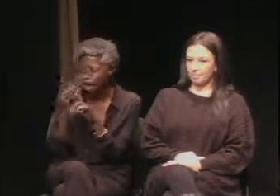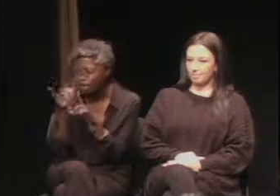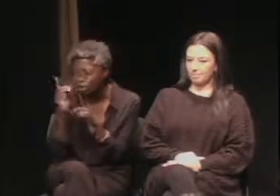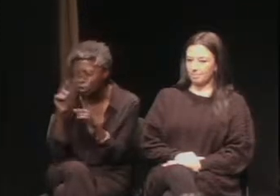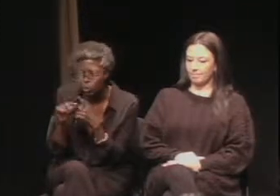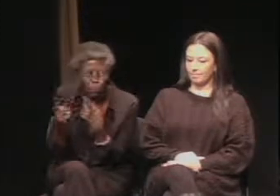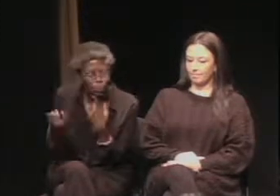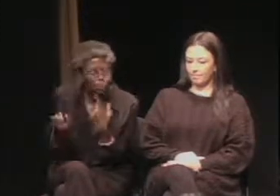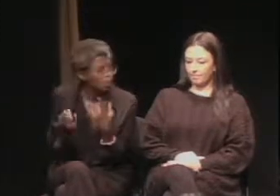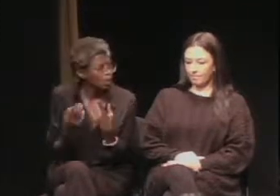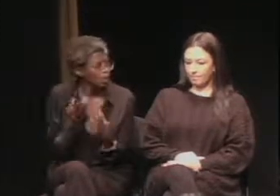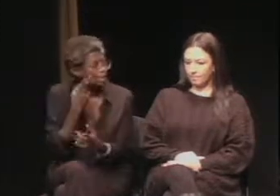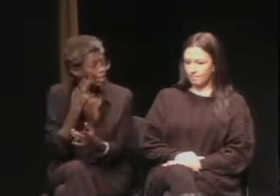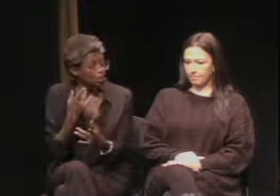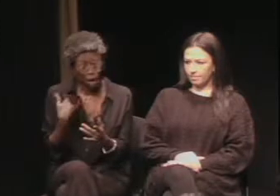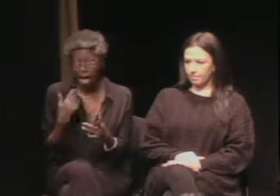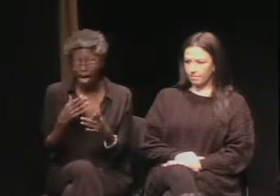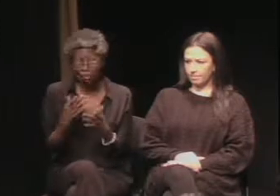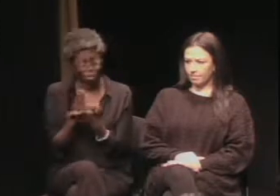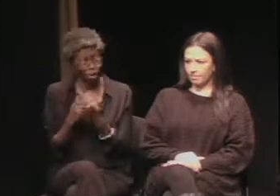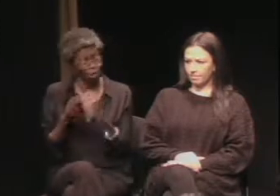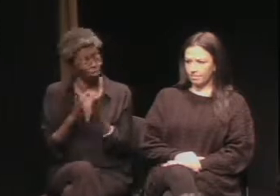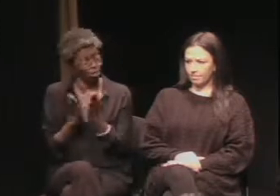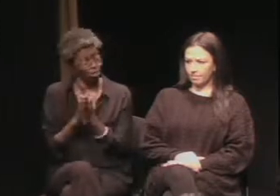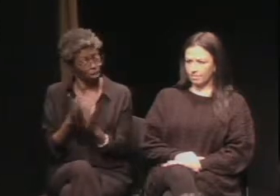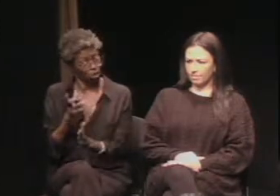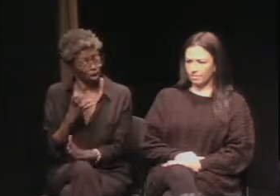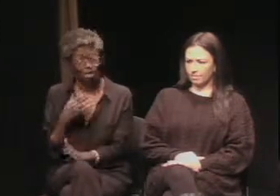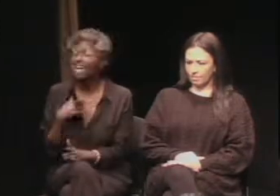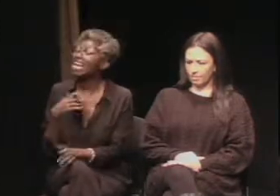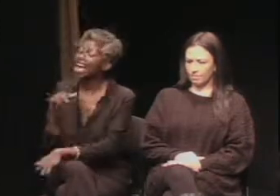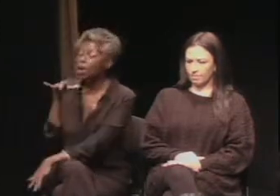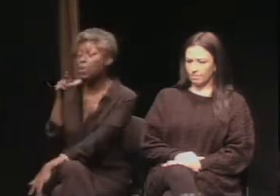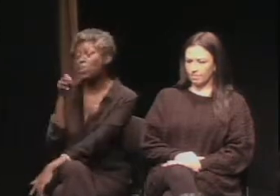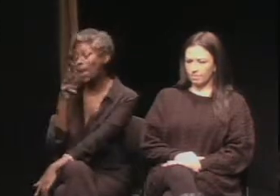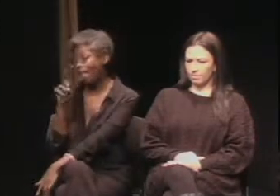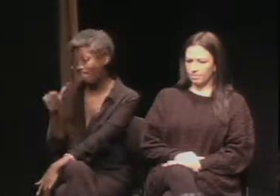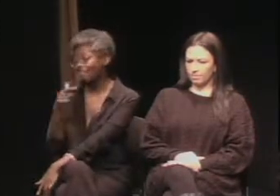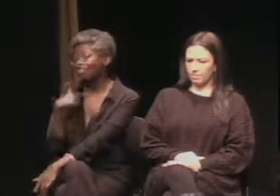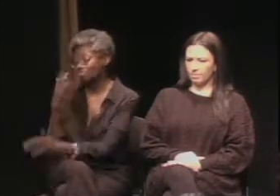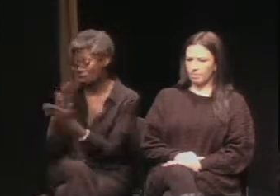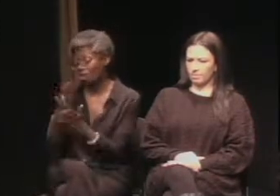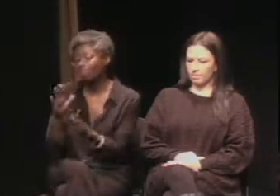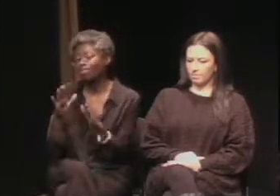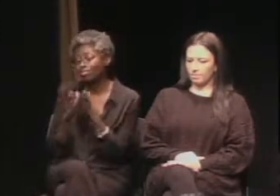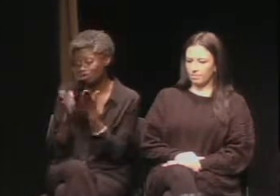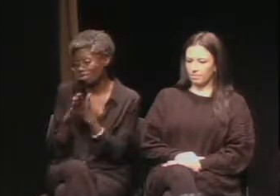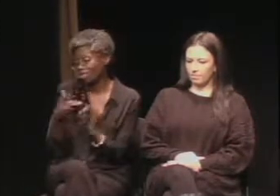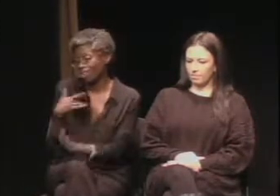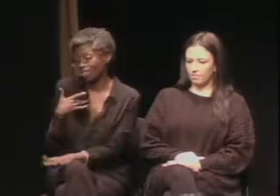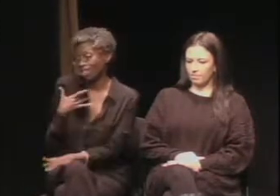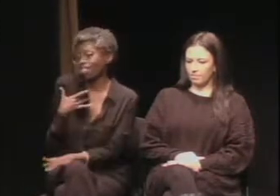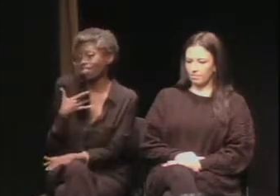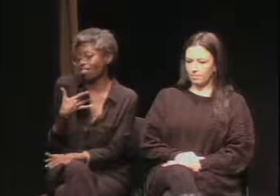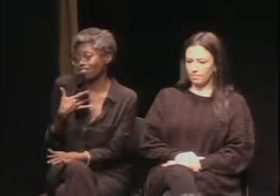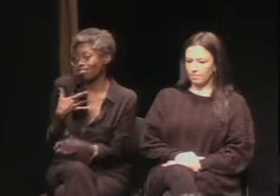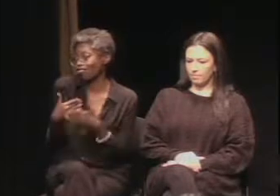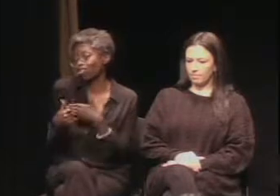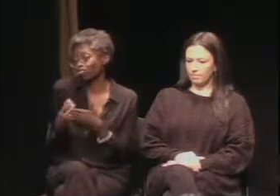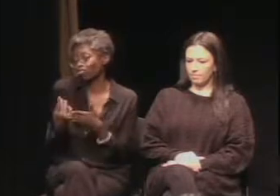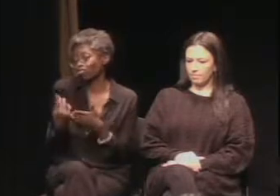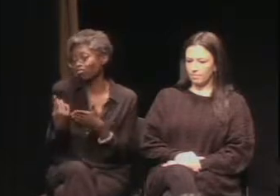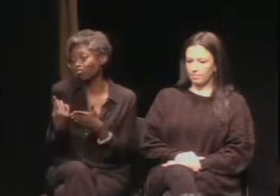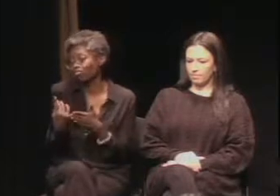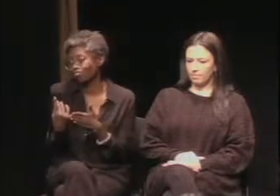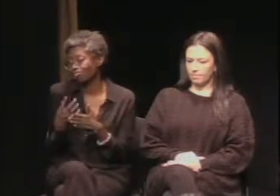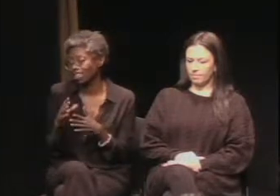Let's see. Do you have a part in the book that you feel drawn to? Well, there is definitely a part that I feel really close to. And then